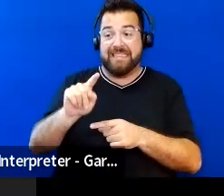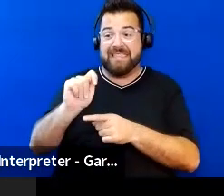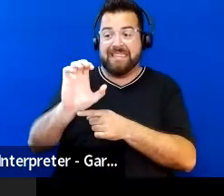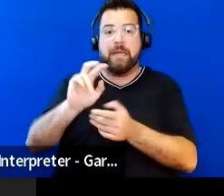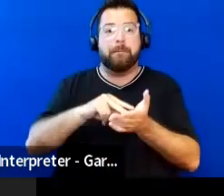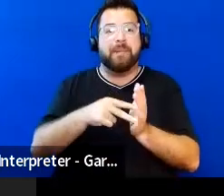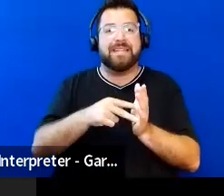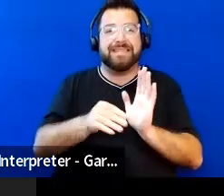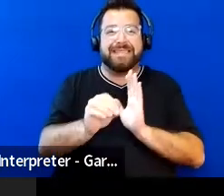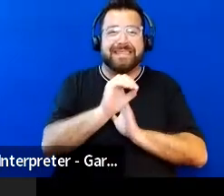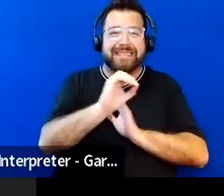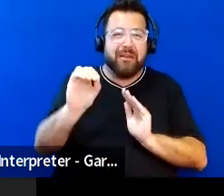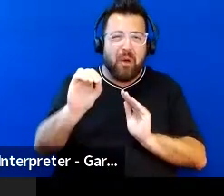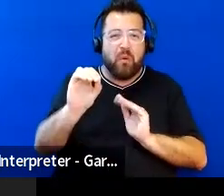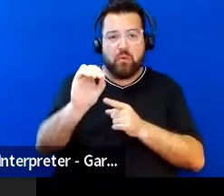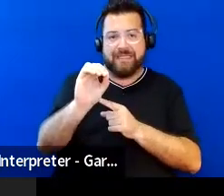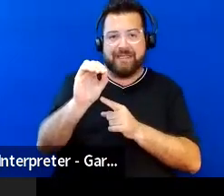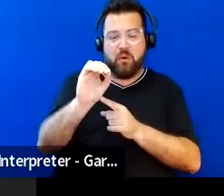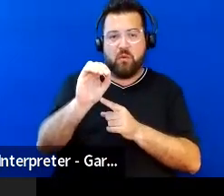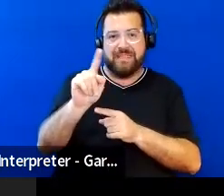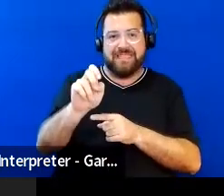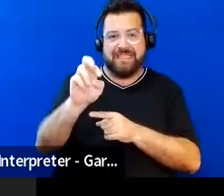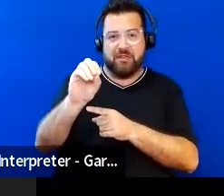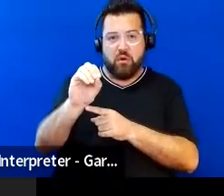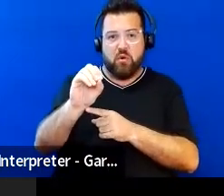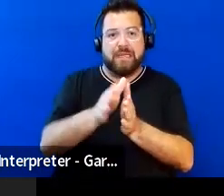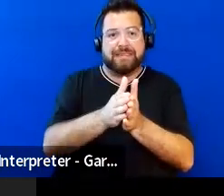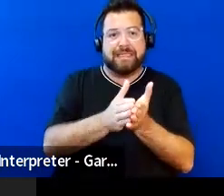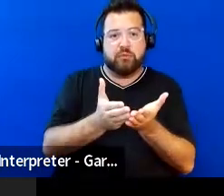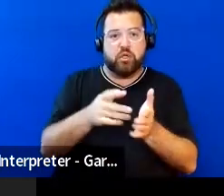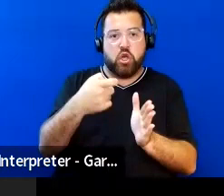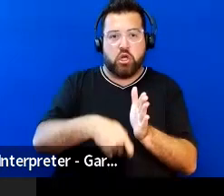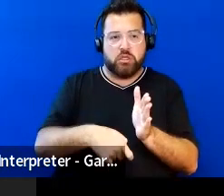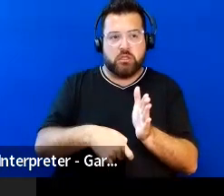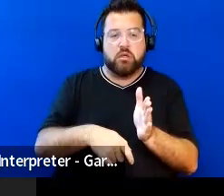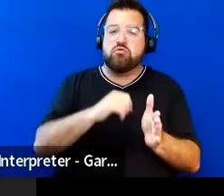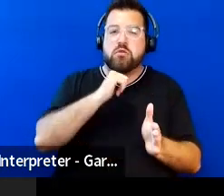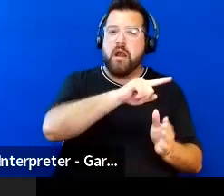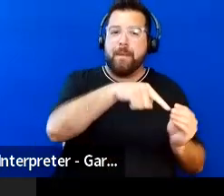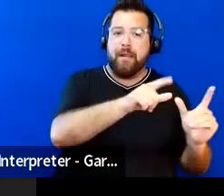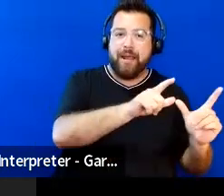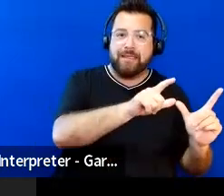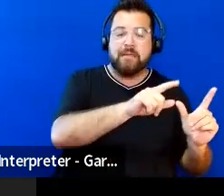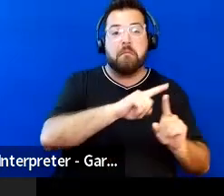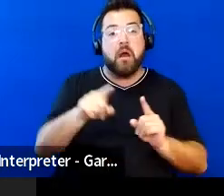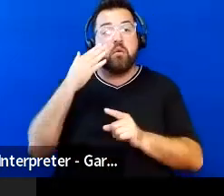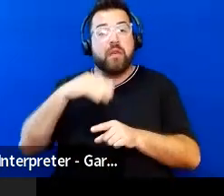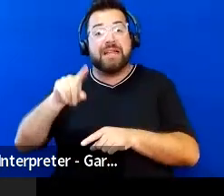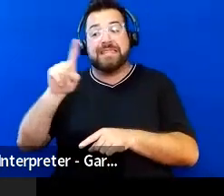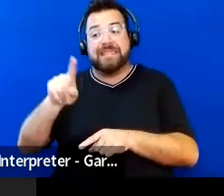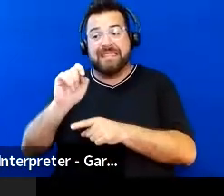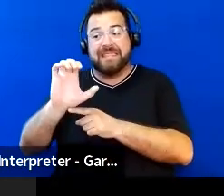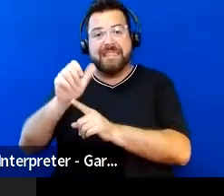textbook cost. Okay, so this refers not to the licensed. Some ZTC are also OER, they're